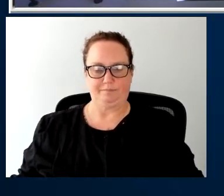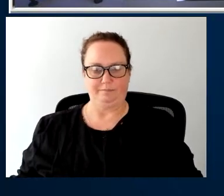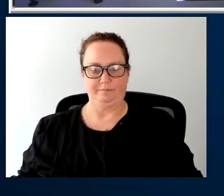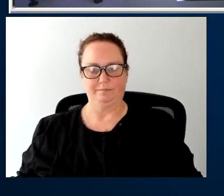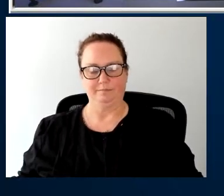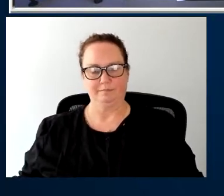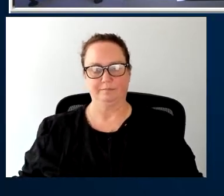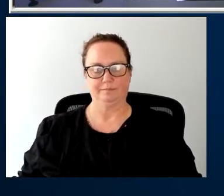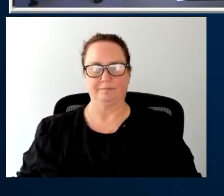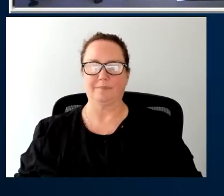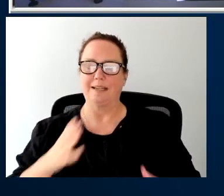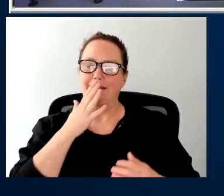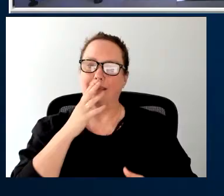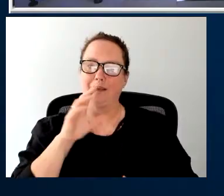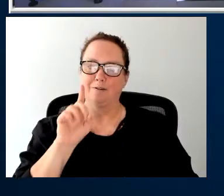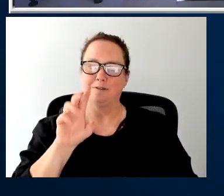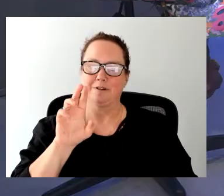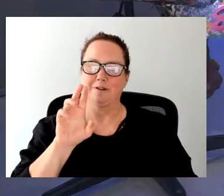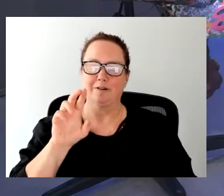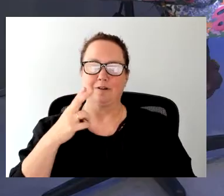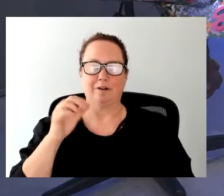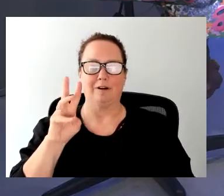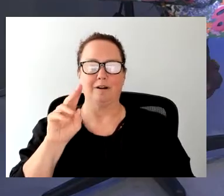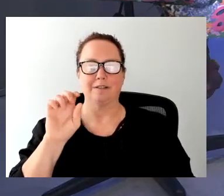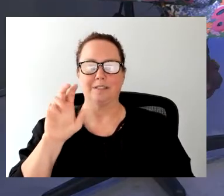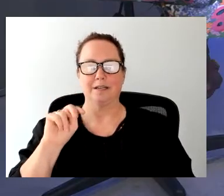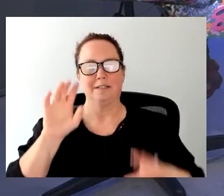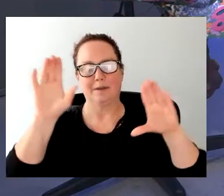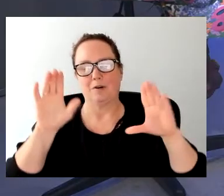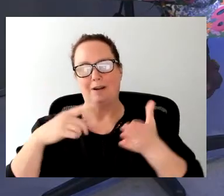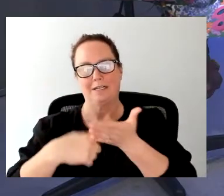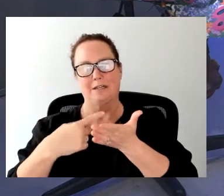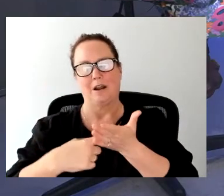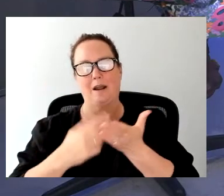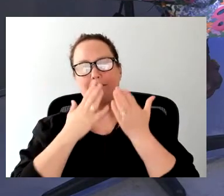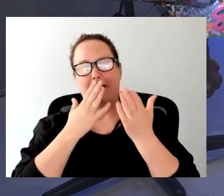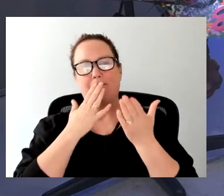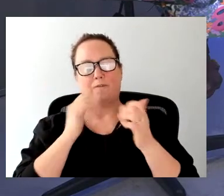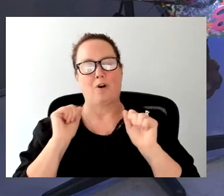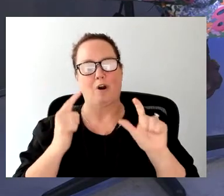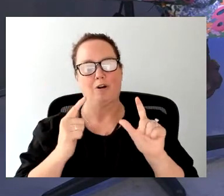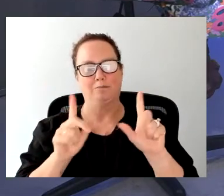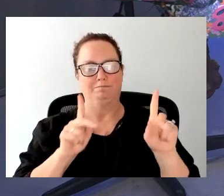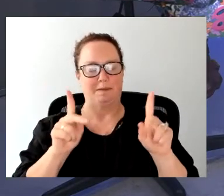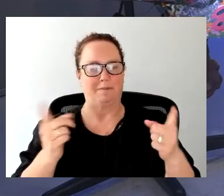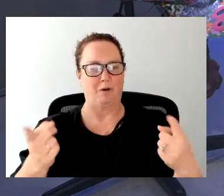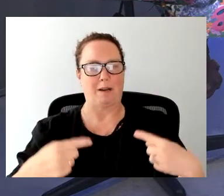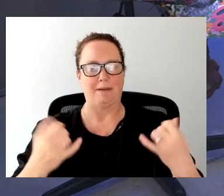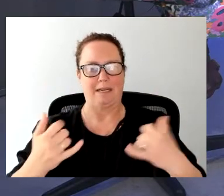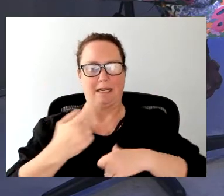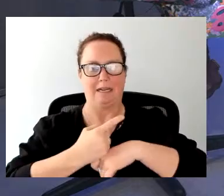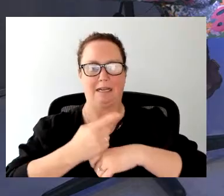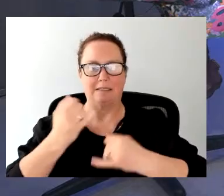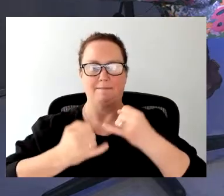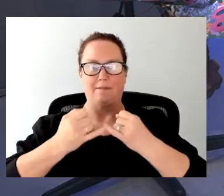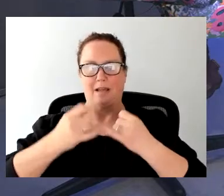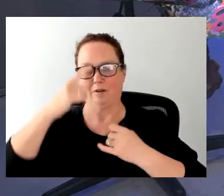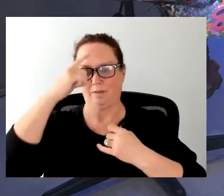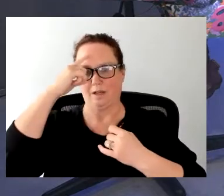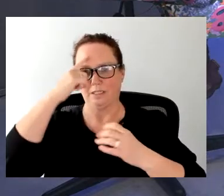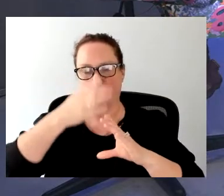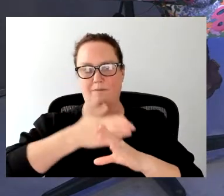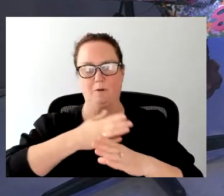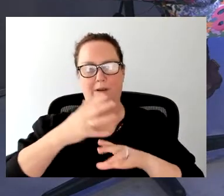Thanks, Dr. Hawkinson. Yeah. This has been a great discussion. I'm grateful to our guests for being here. I'd like to get some final thoughts before we go.